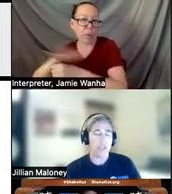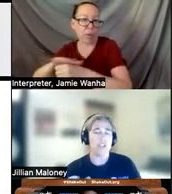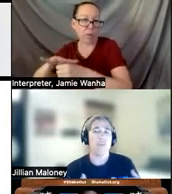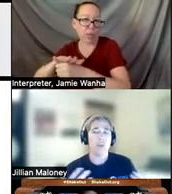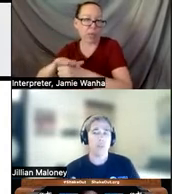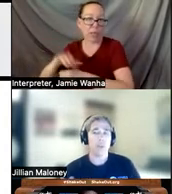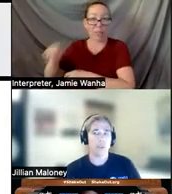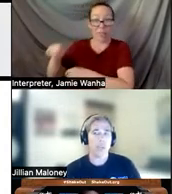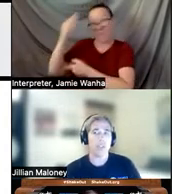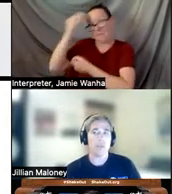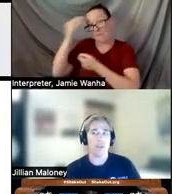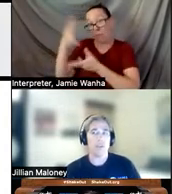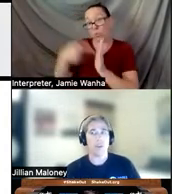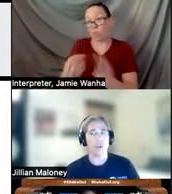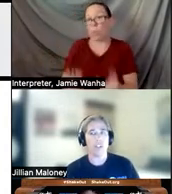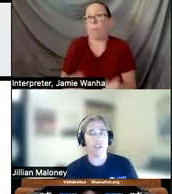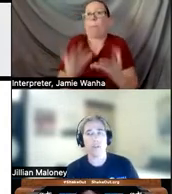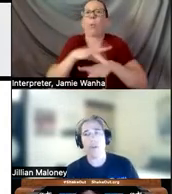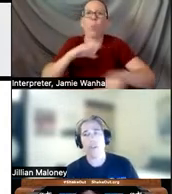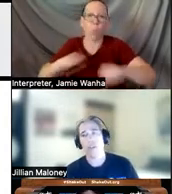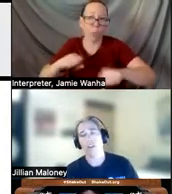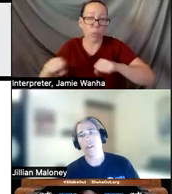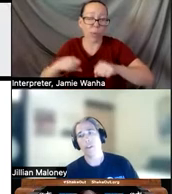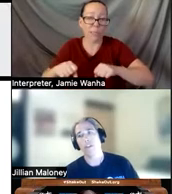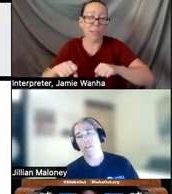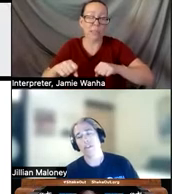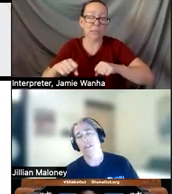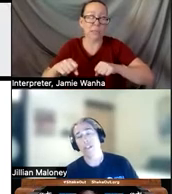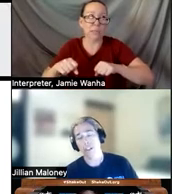those data show multiple earthquakes with a